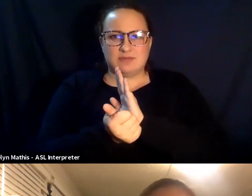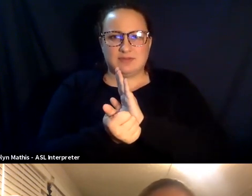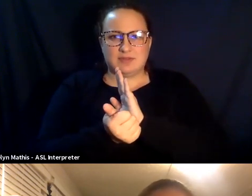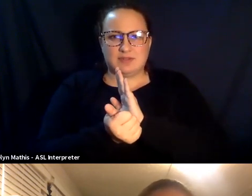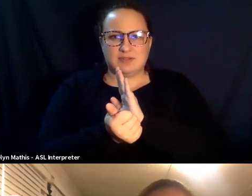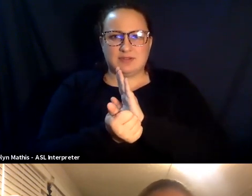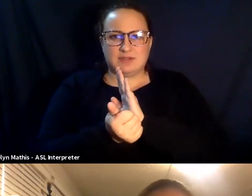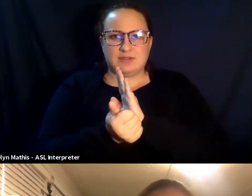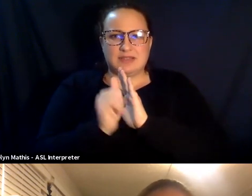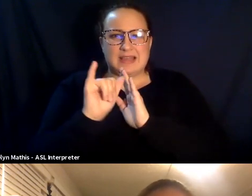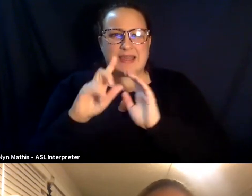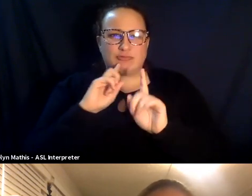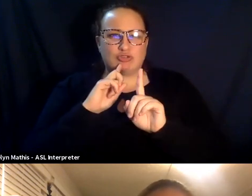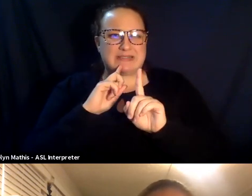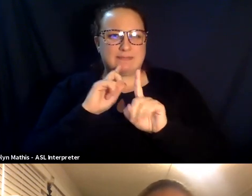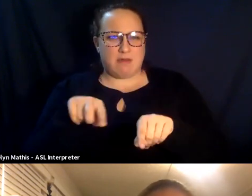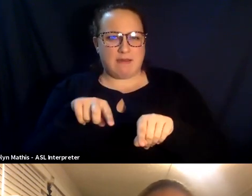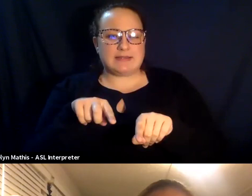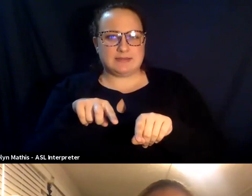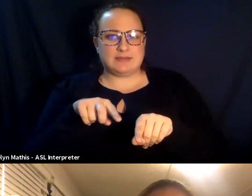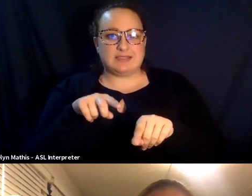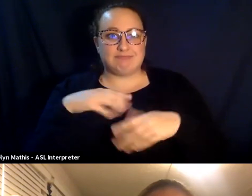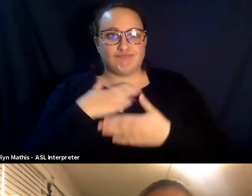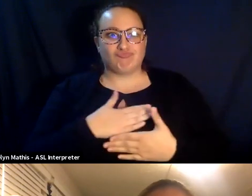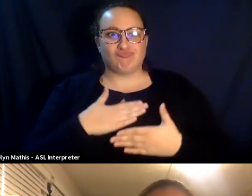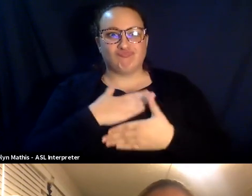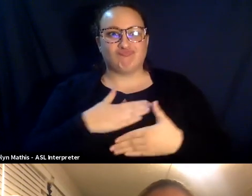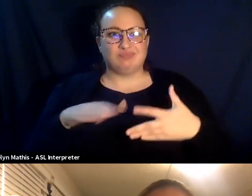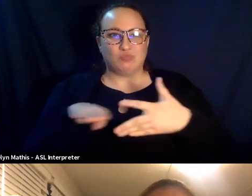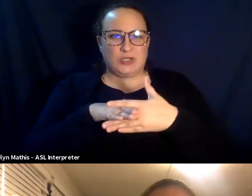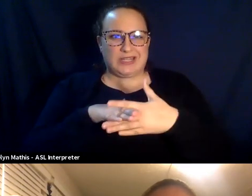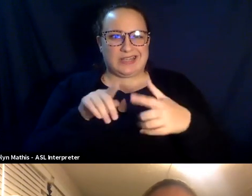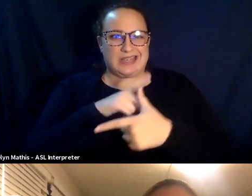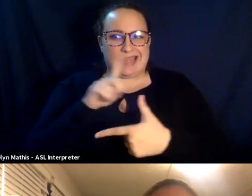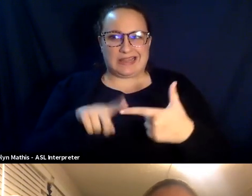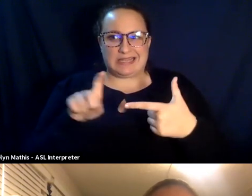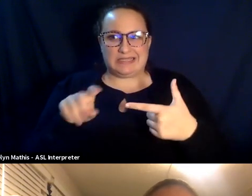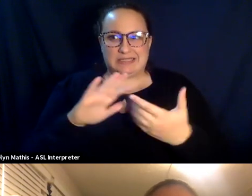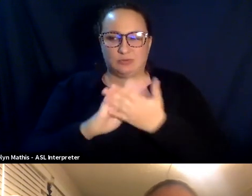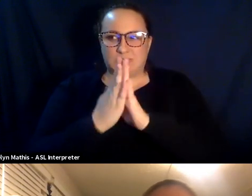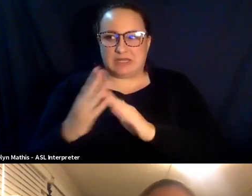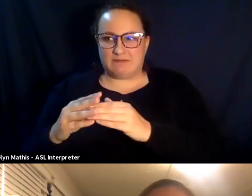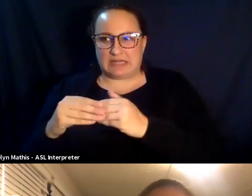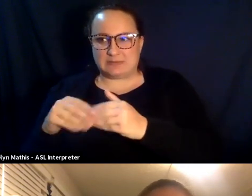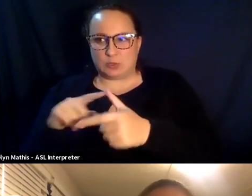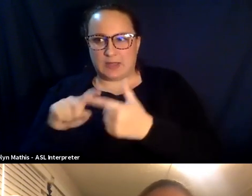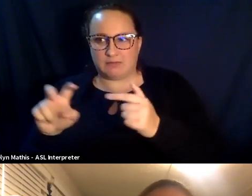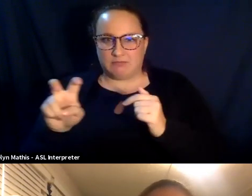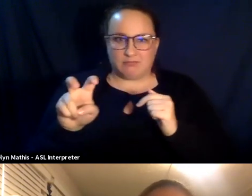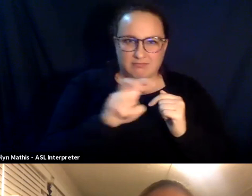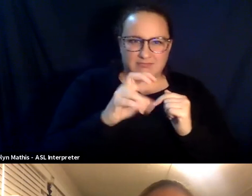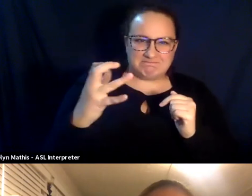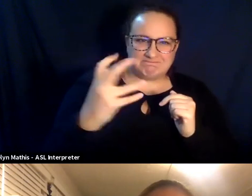it's that response inhibition, because he's enjoying the break so much, and then having to be flexible and then switch around and go back to this thing that